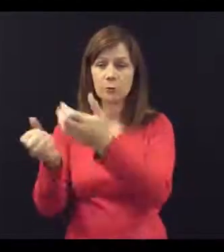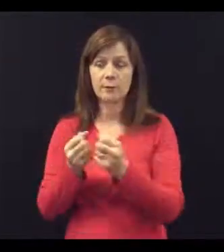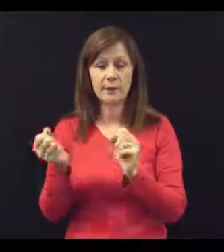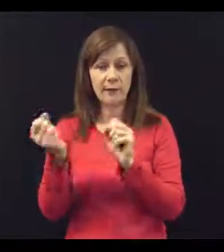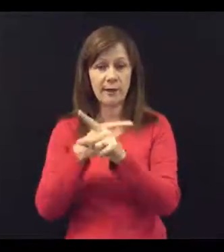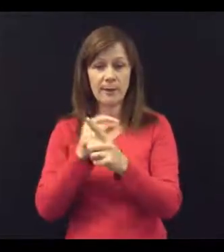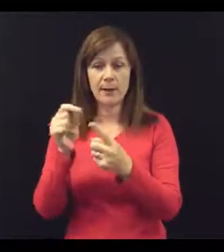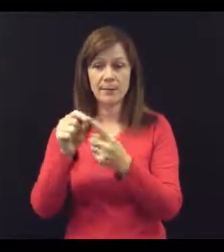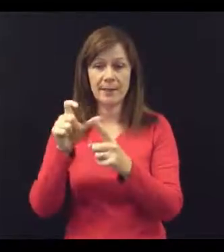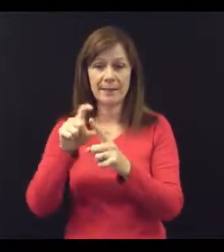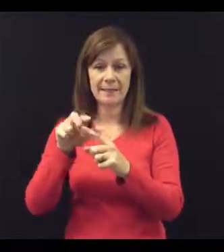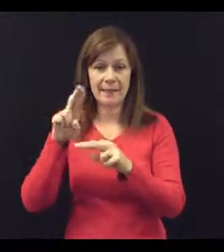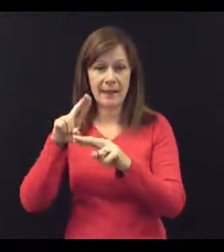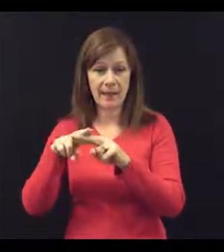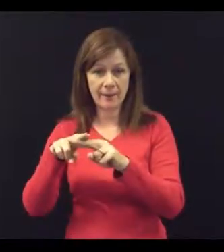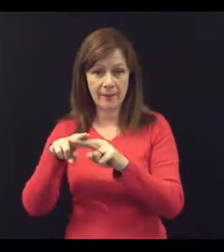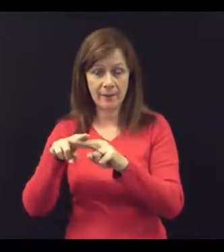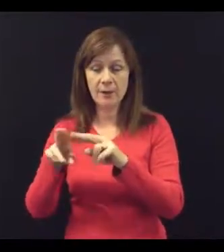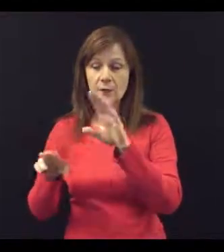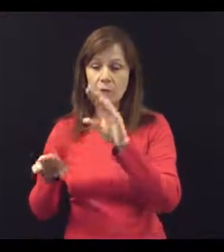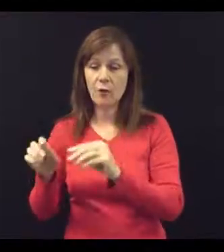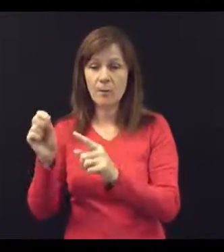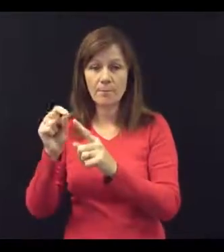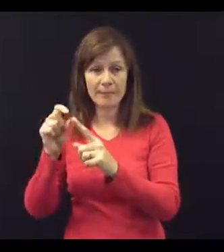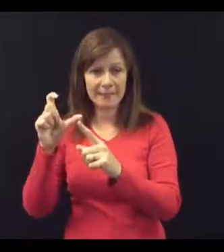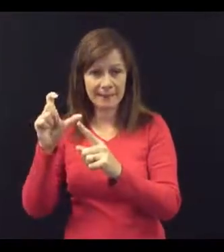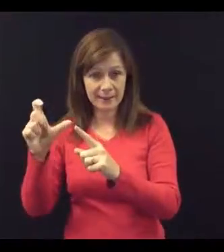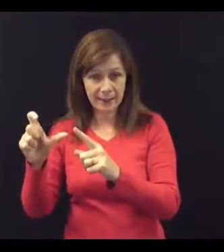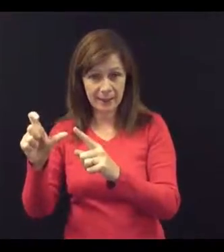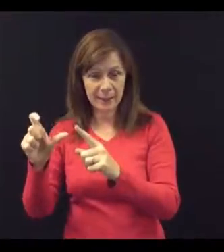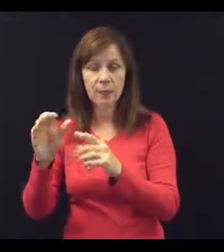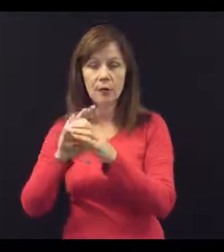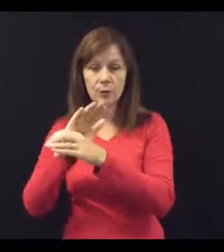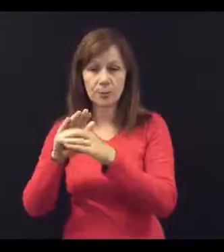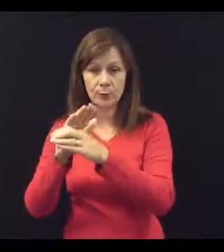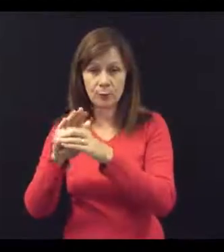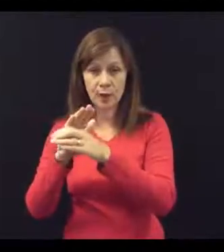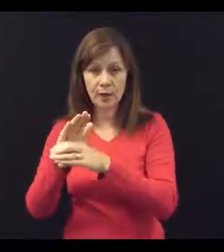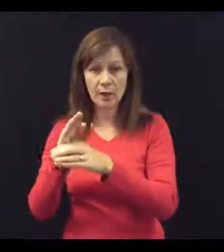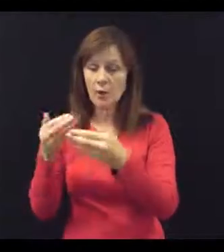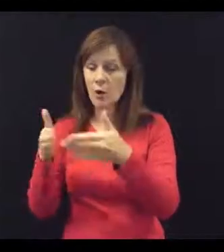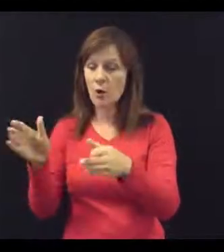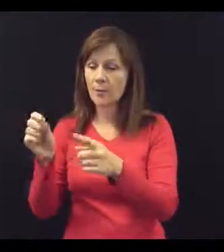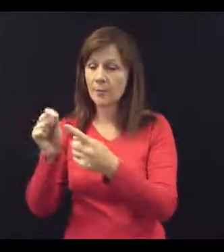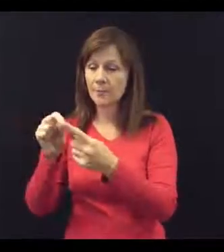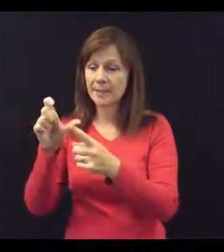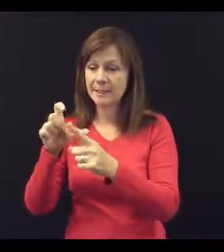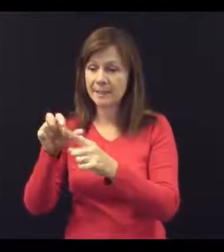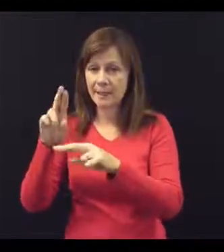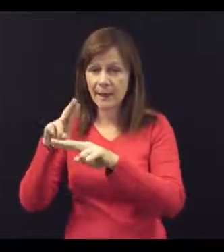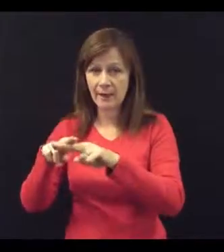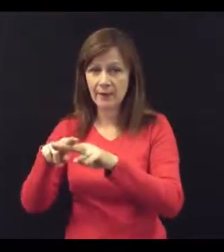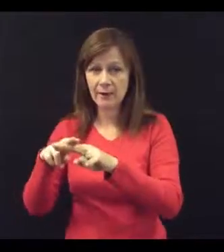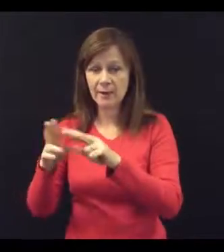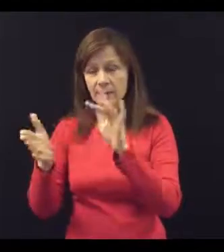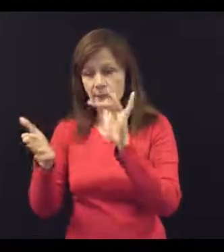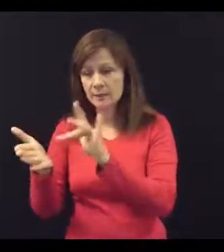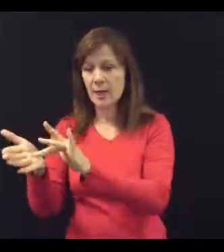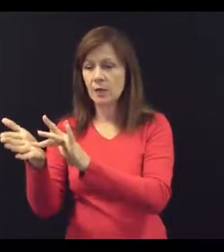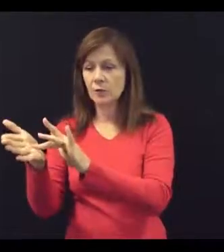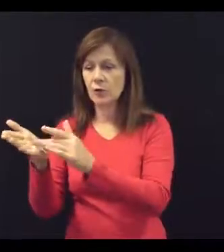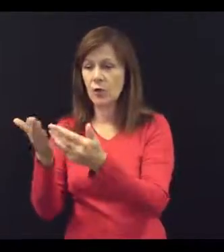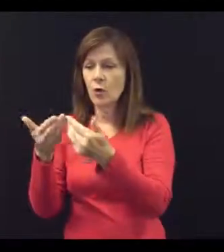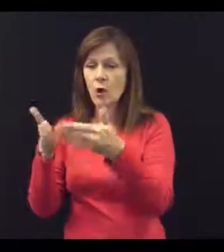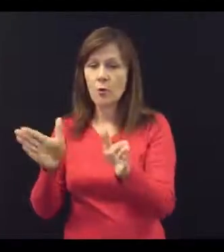email yourself a PDF from your desktop computer, open up the Mail app, read the message, then tap and hold on the attachment in